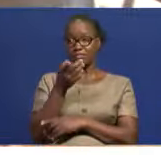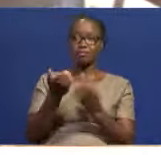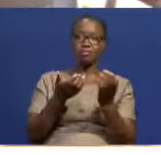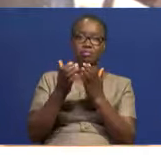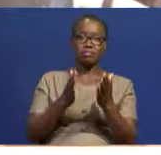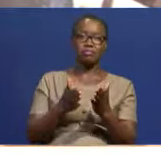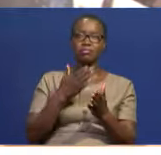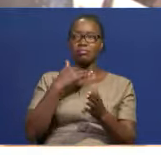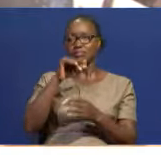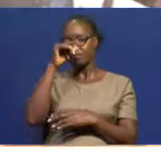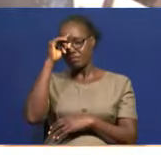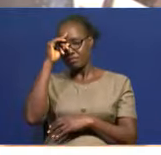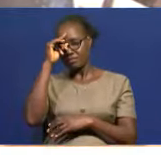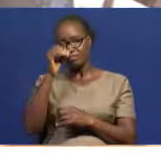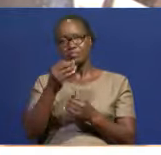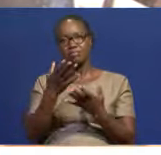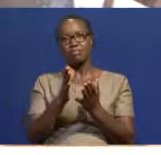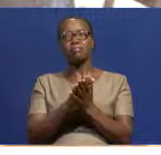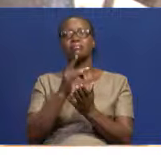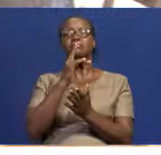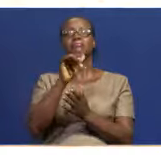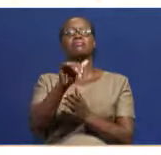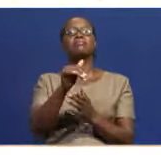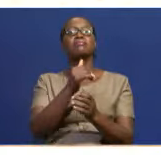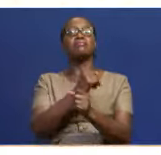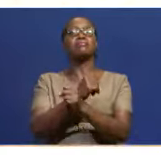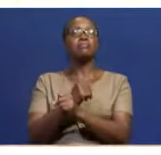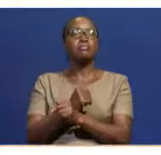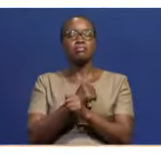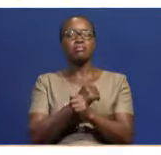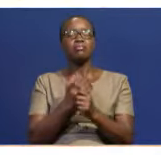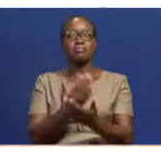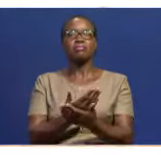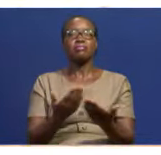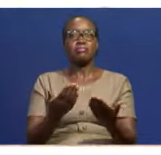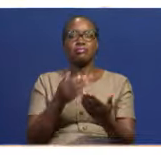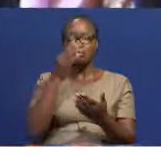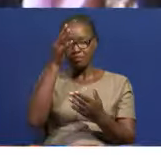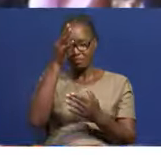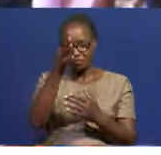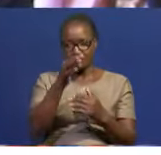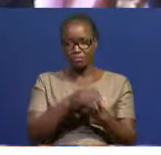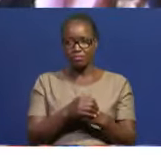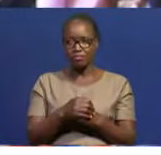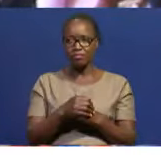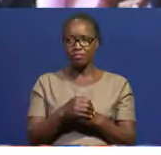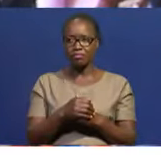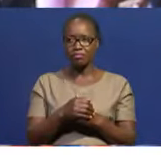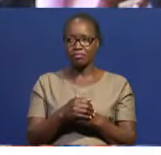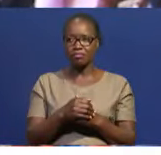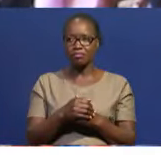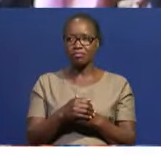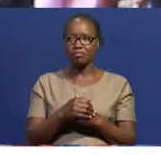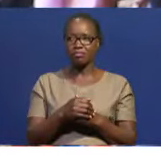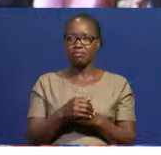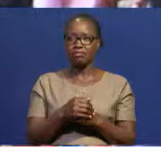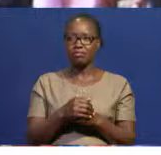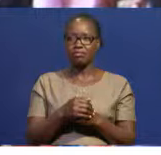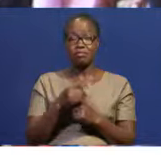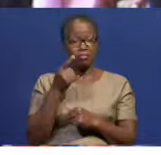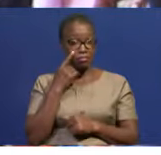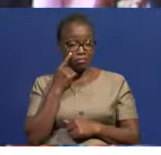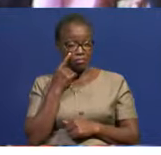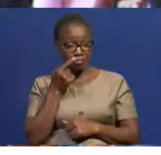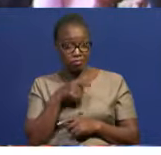are now calling on government to give them assurance that their property will be protected in future protests. Design. So mmeona